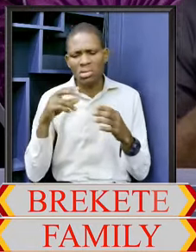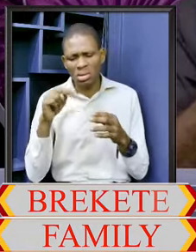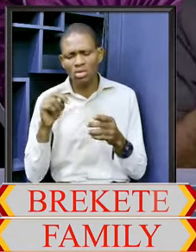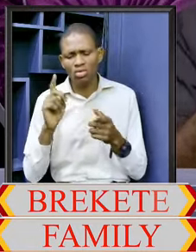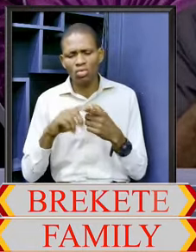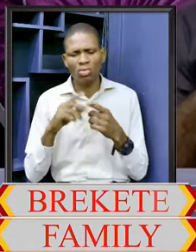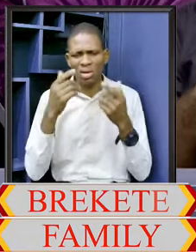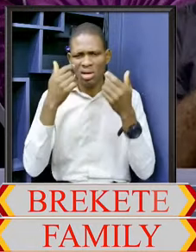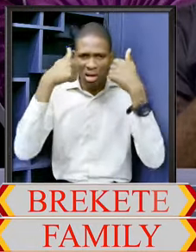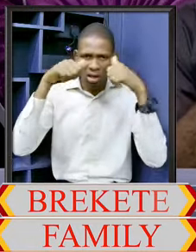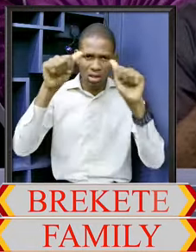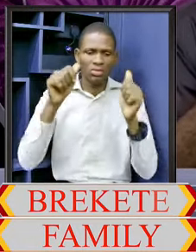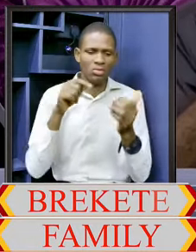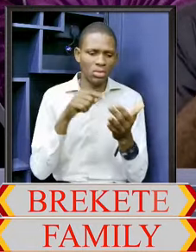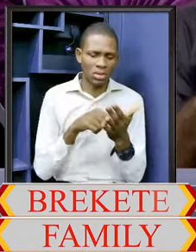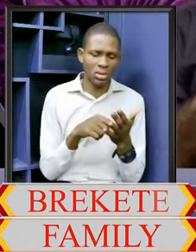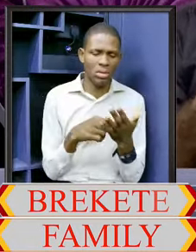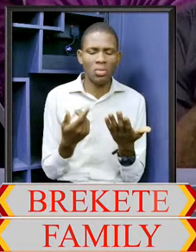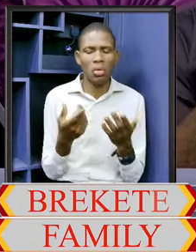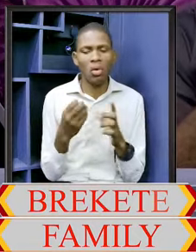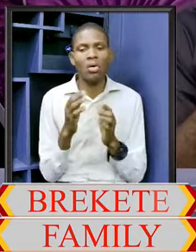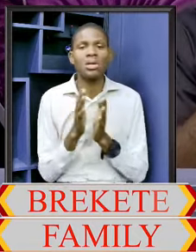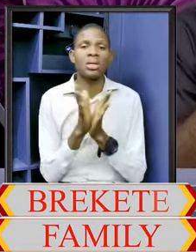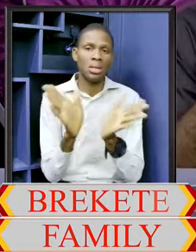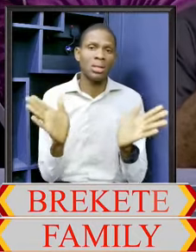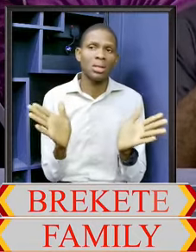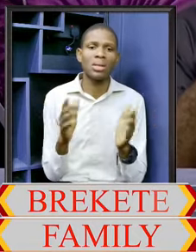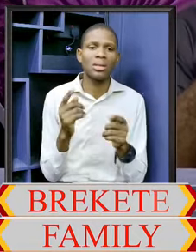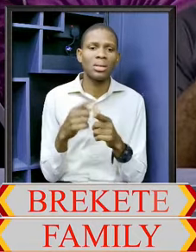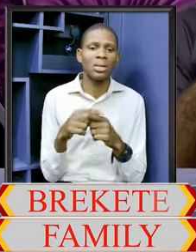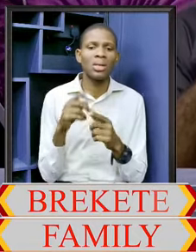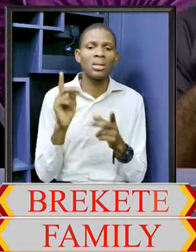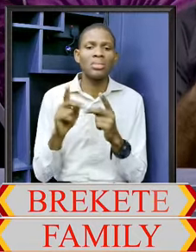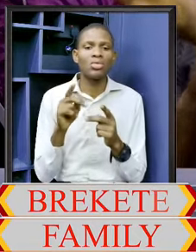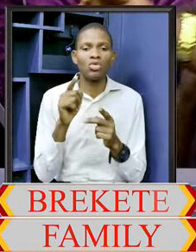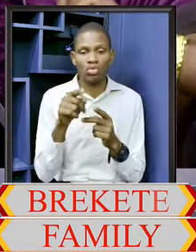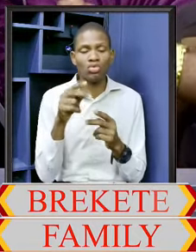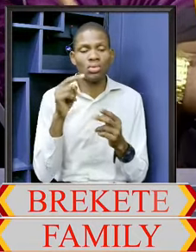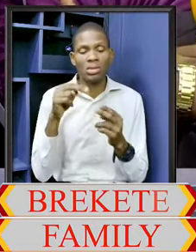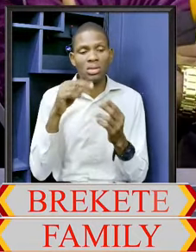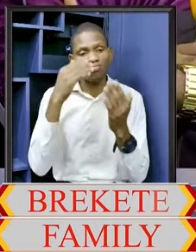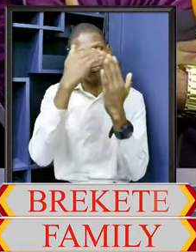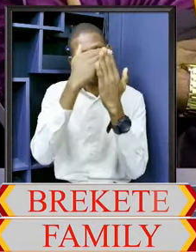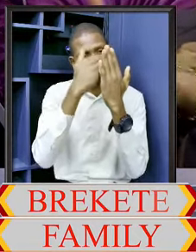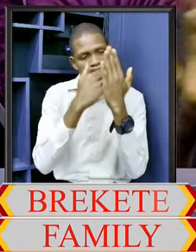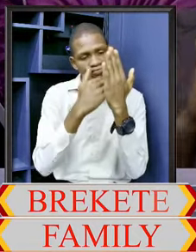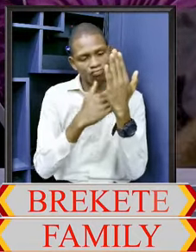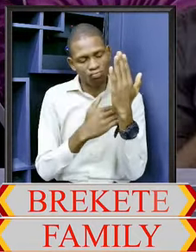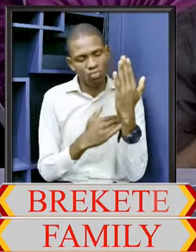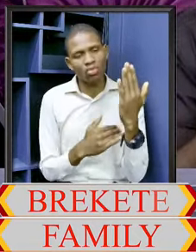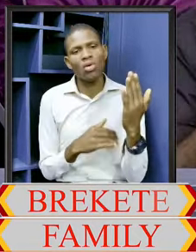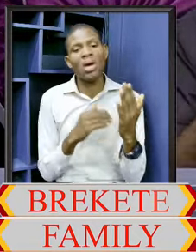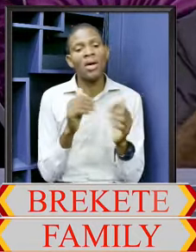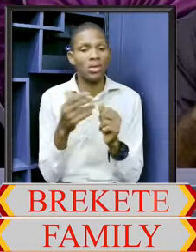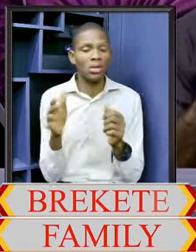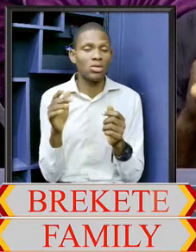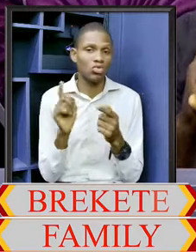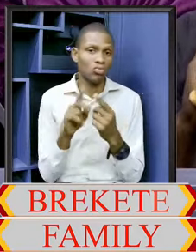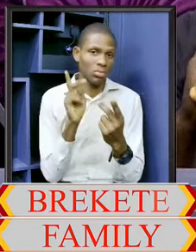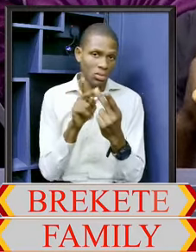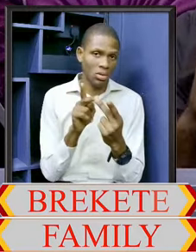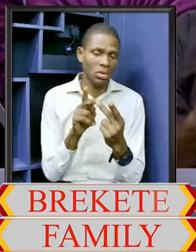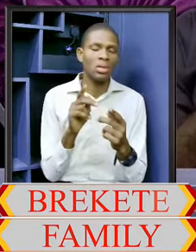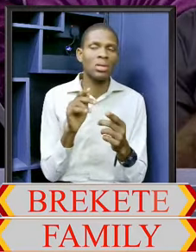So, and normally, what do I need to achieve this? Generally, people go list all the things they need to be perfect at it. But that is not a very right